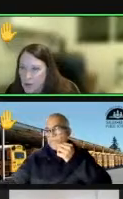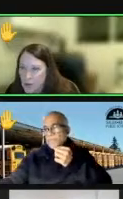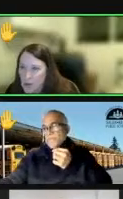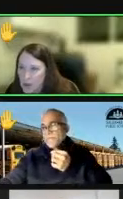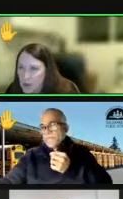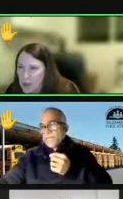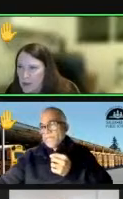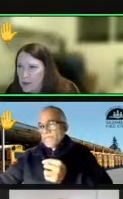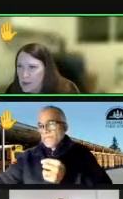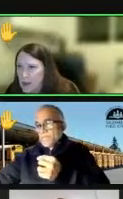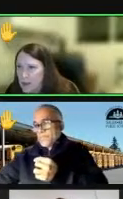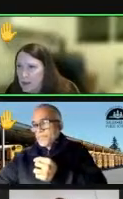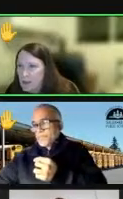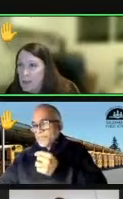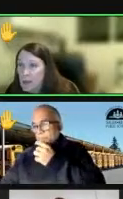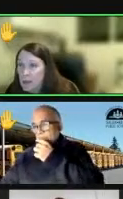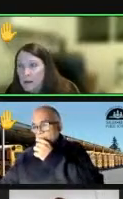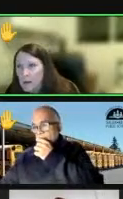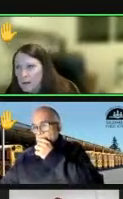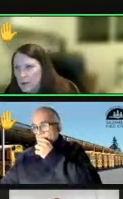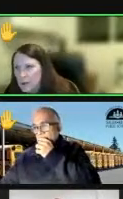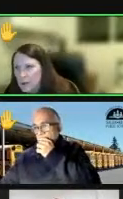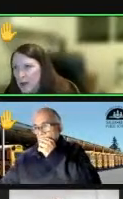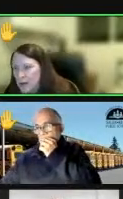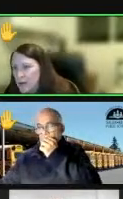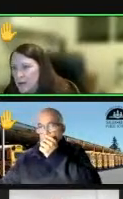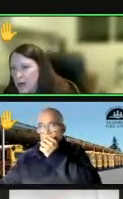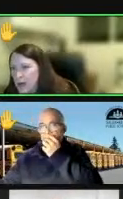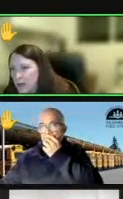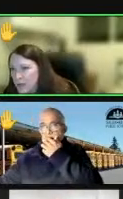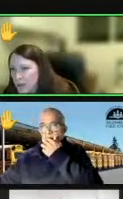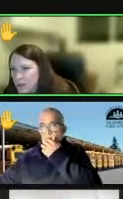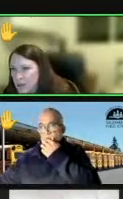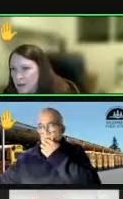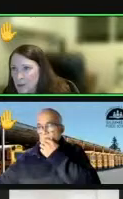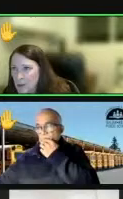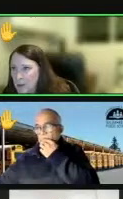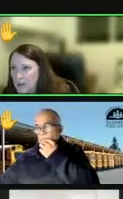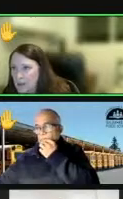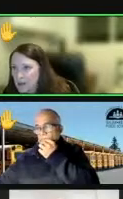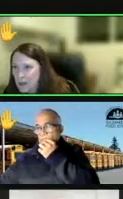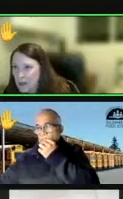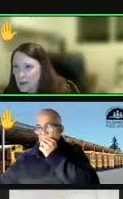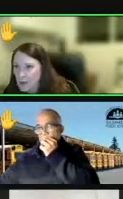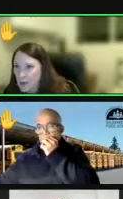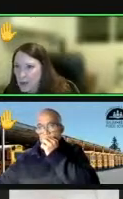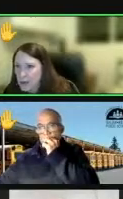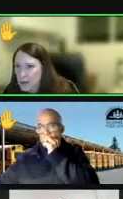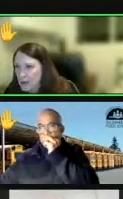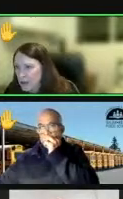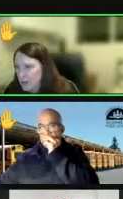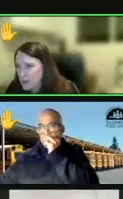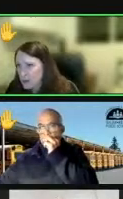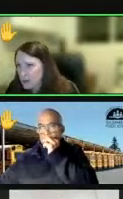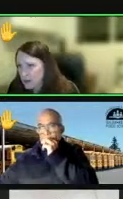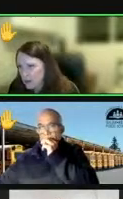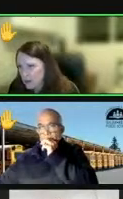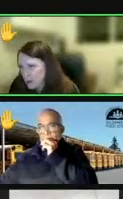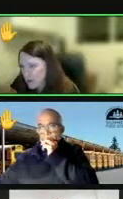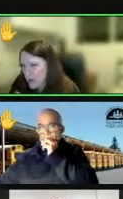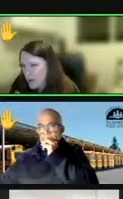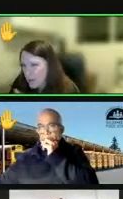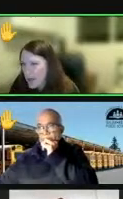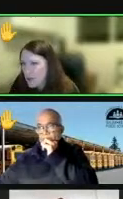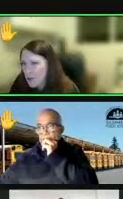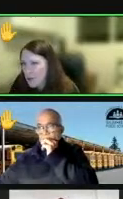current superintendent, that does not necessarily mean that's what we hire them at. It depends on experience and everything else, right? But to